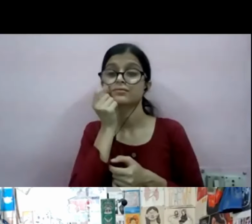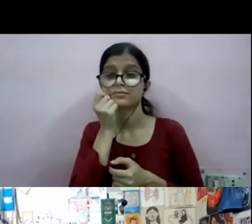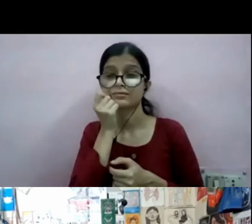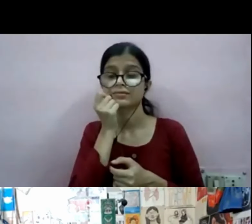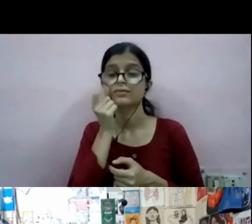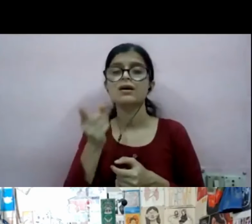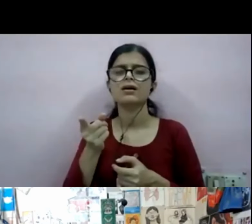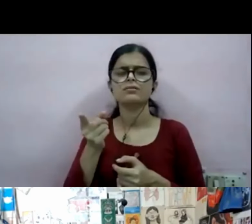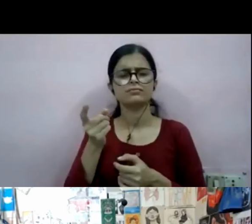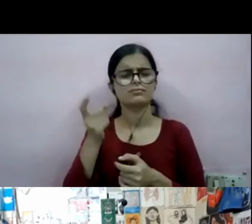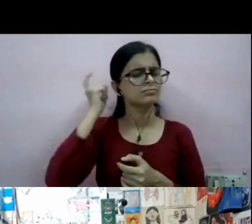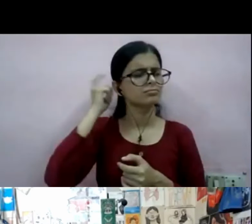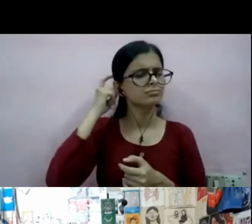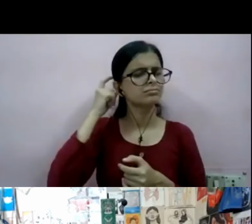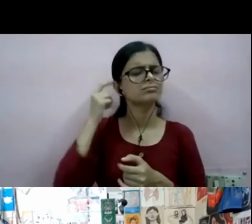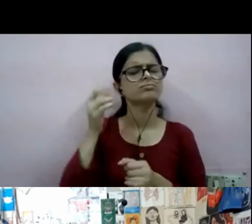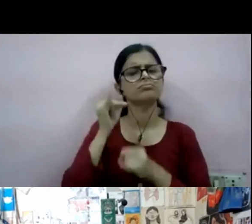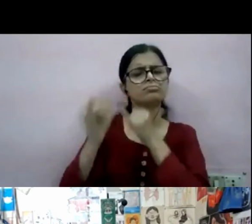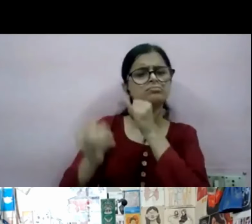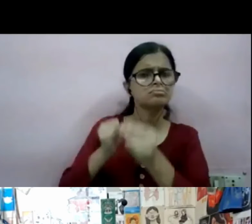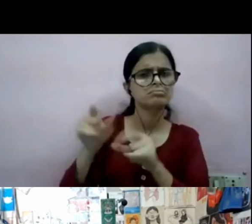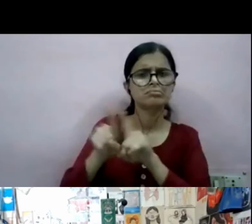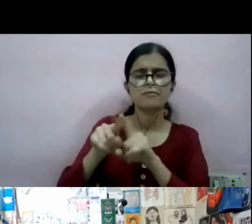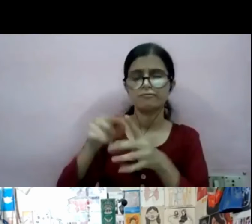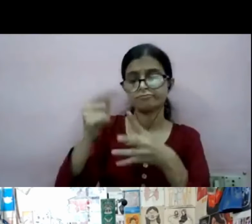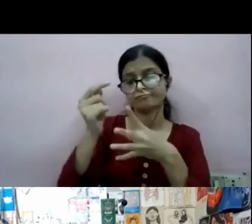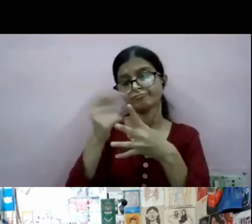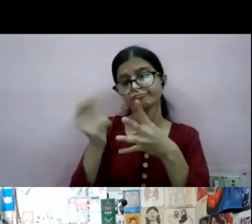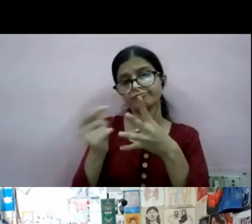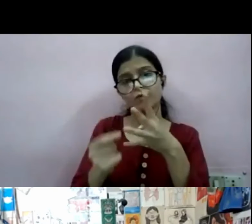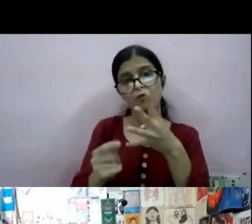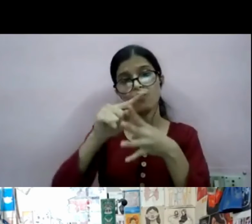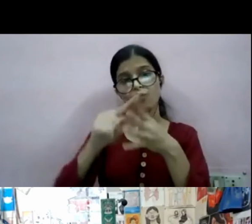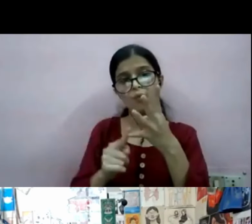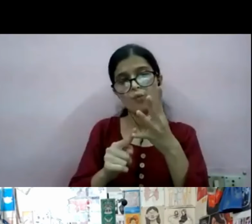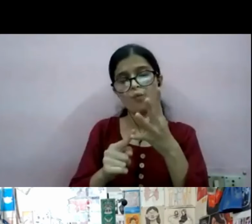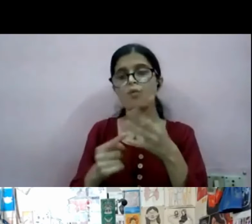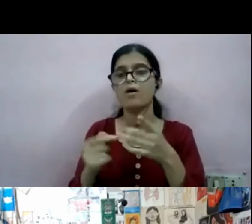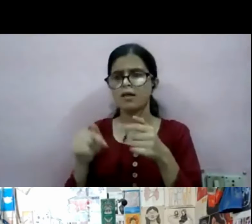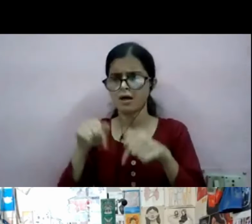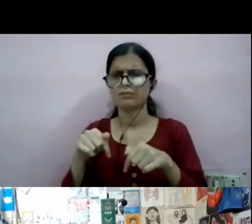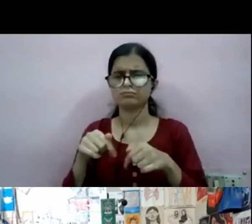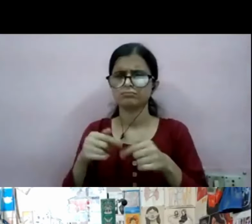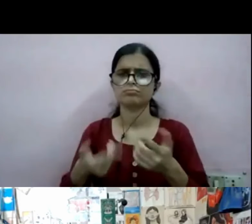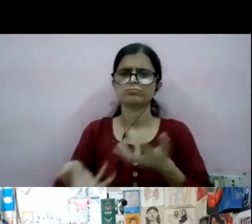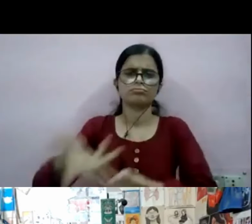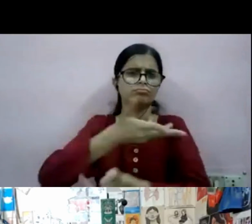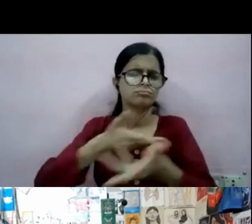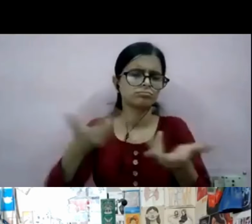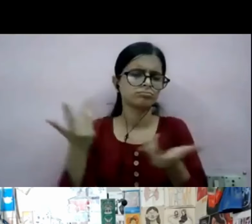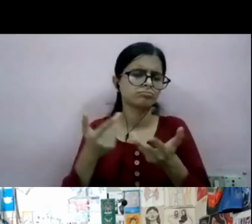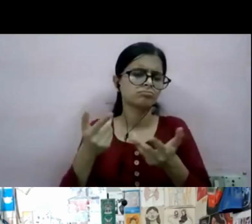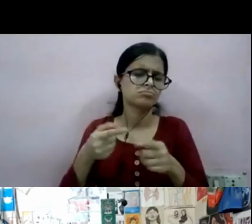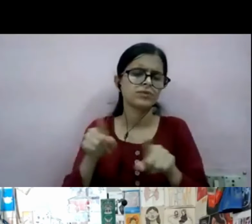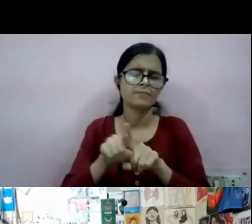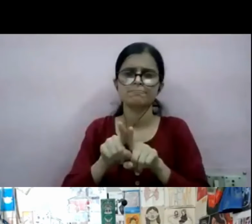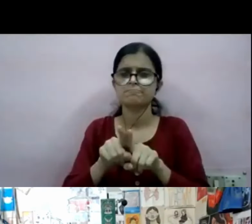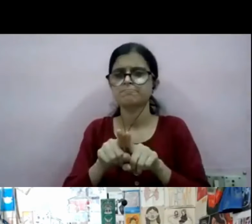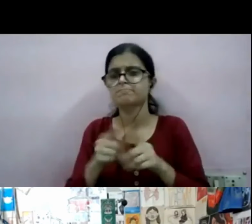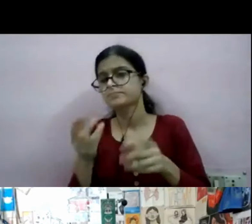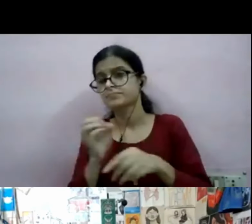critique in 4 general areas. Okay, so the themes I cover in this session will be subsumed under any of